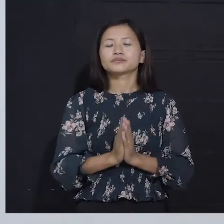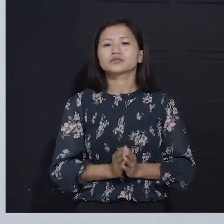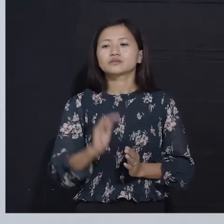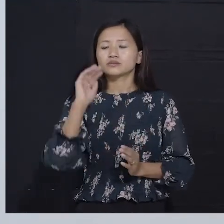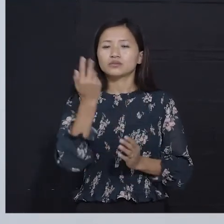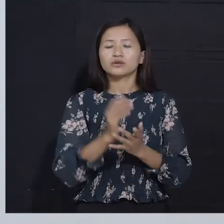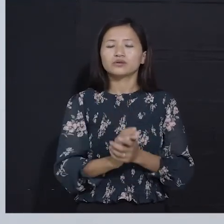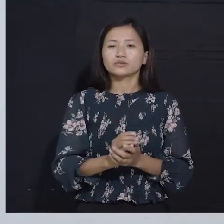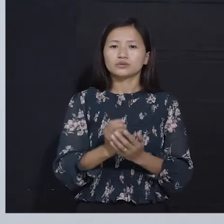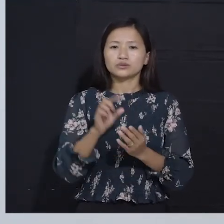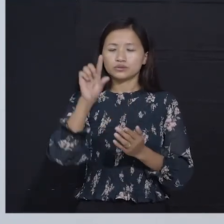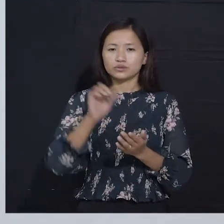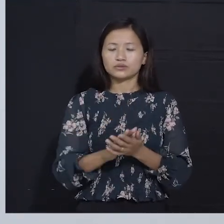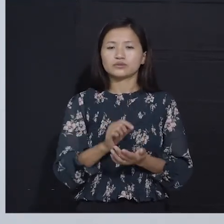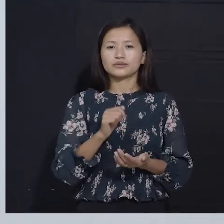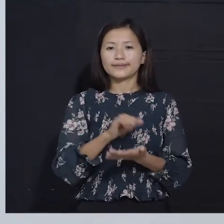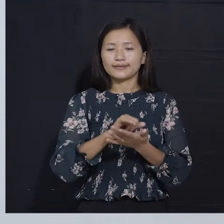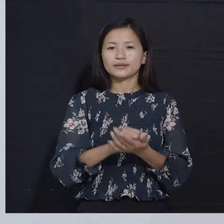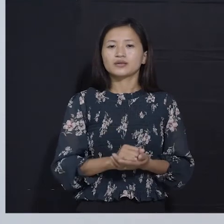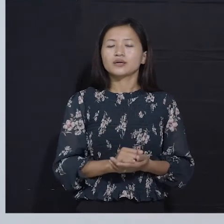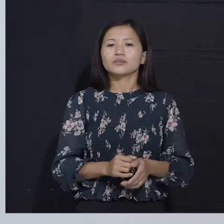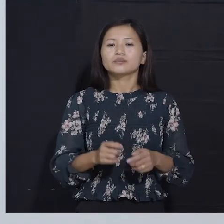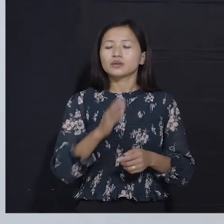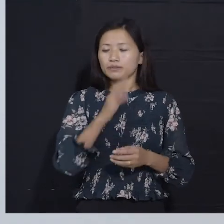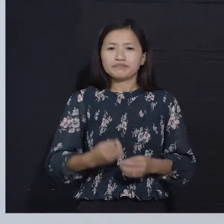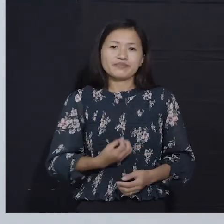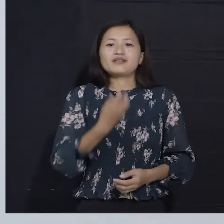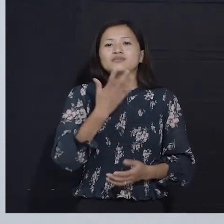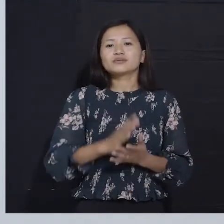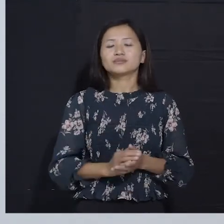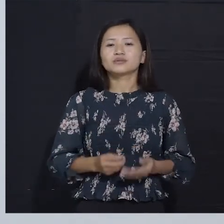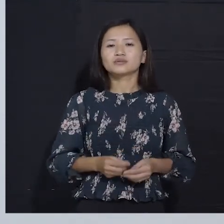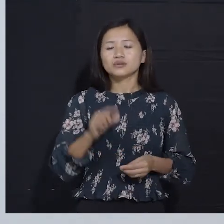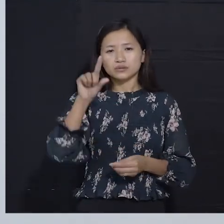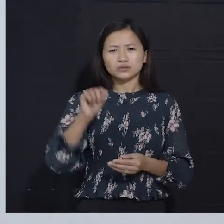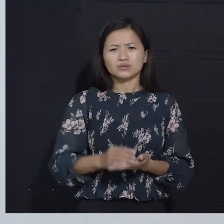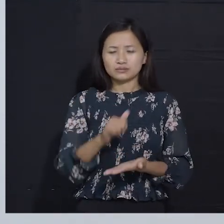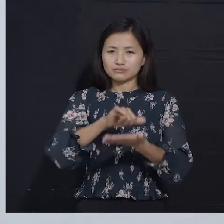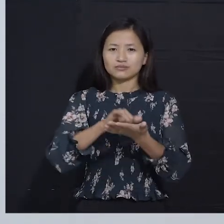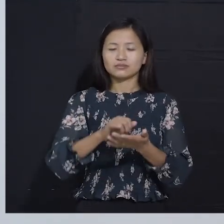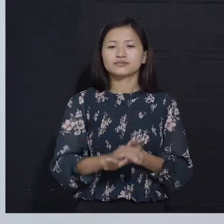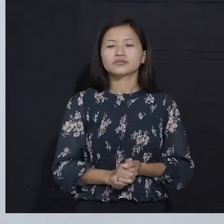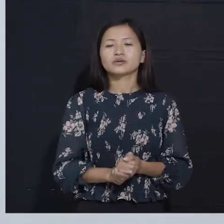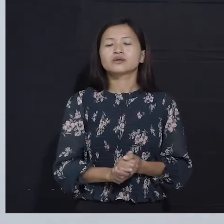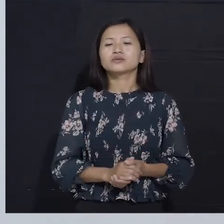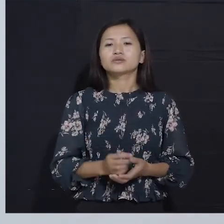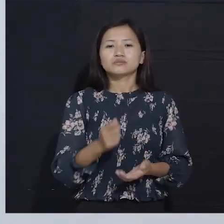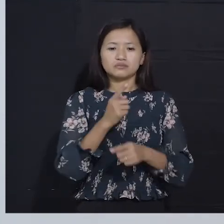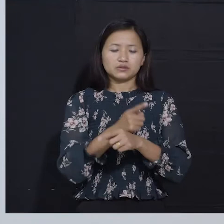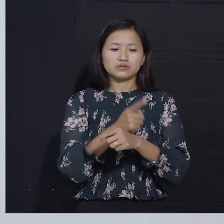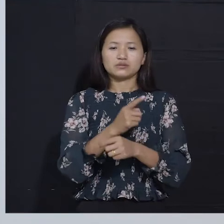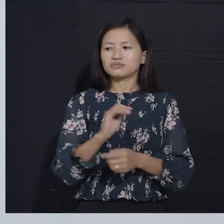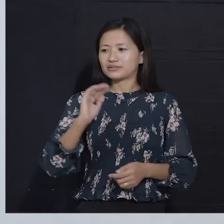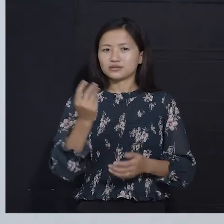of you are doing that right now, and I'm happy about it because it's helping you, right? But some of you will just be thinking, teacher is not looking at me, so